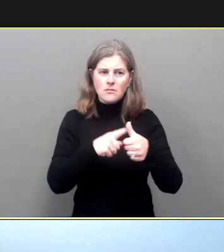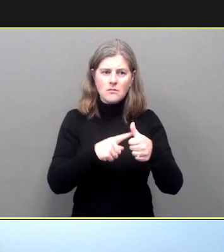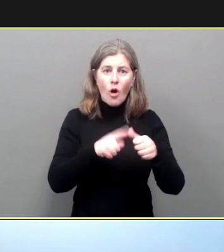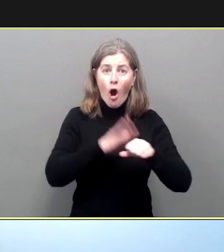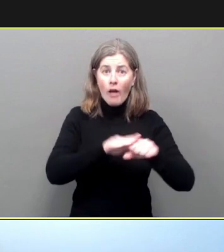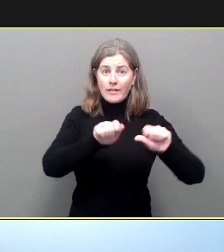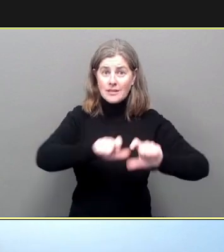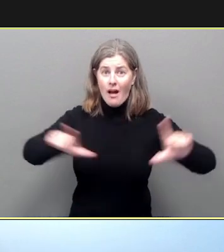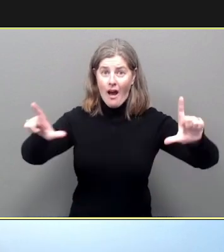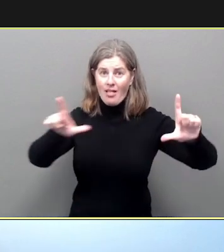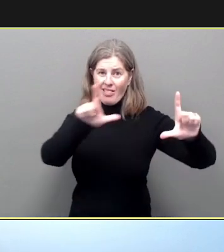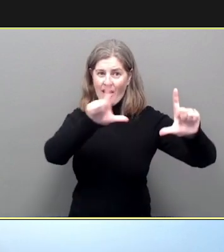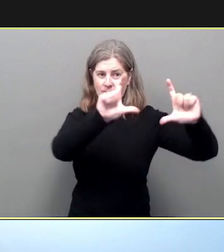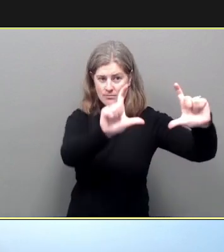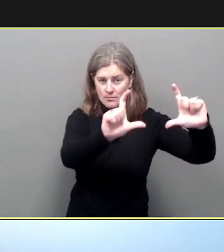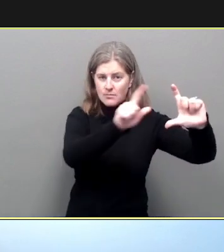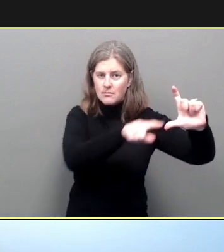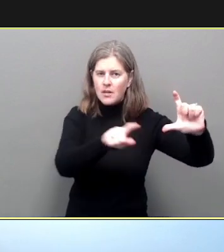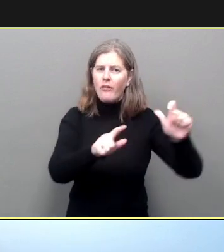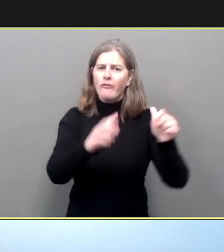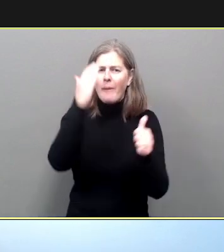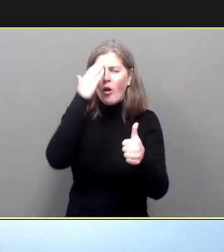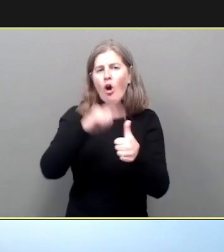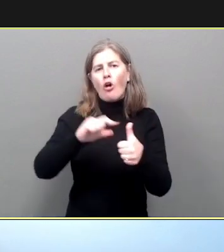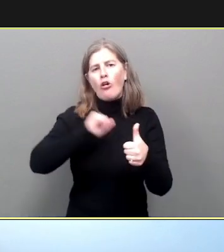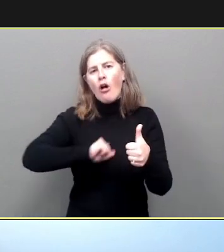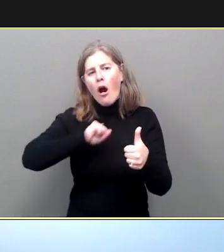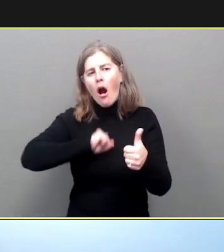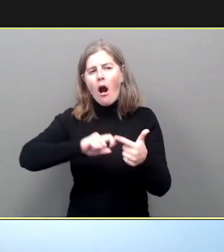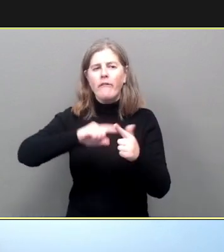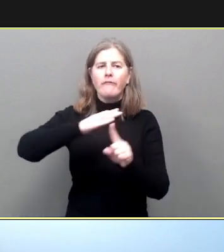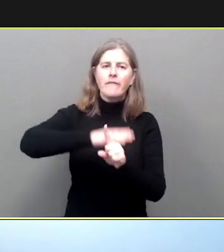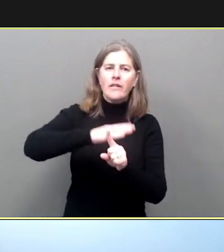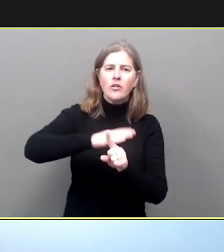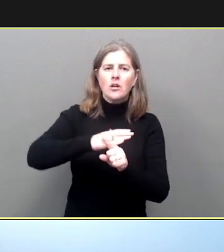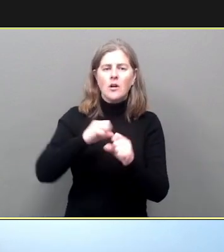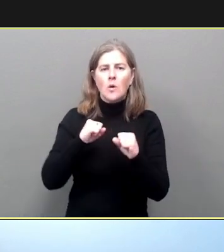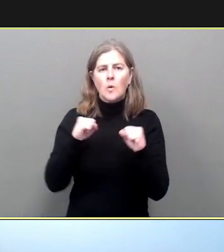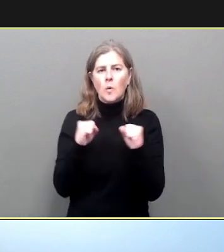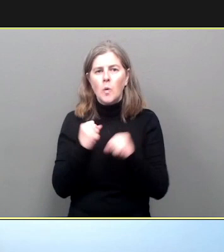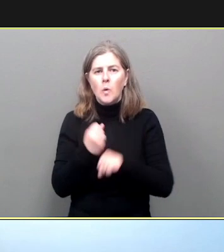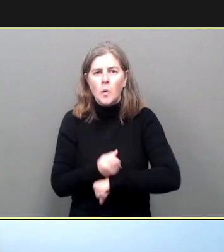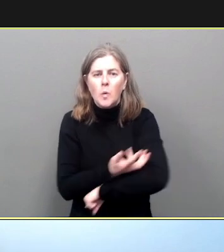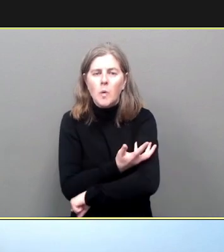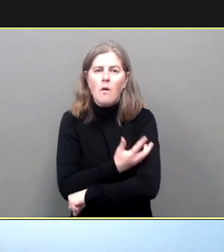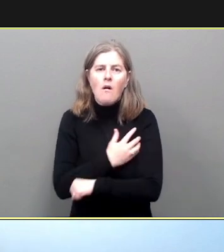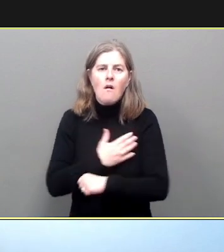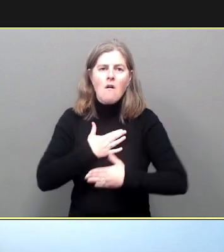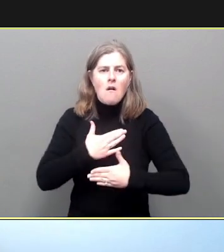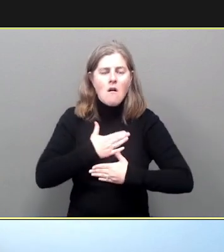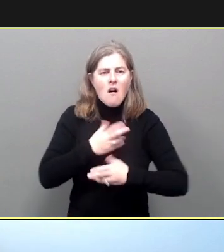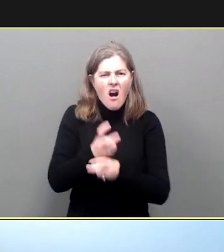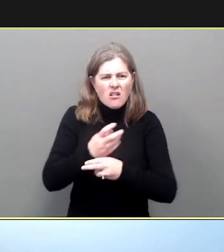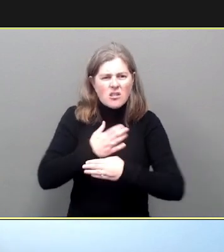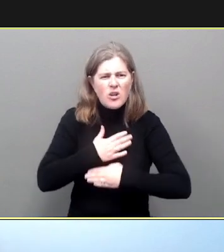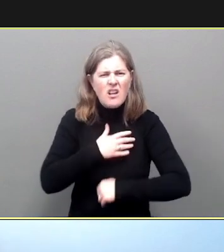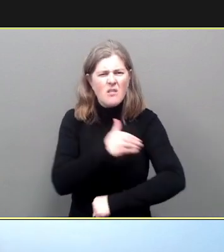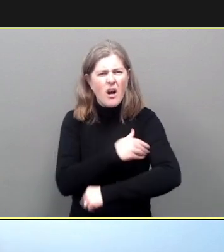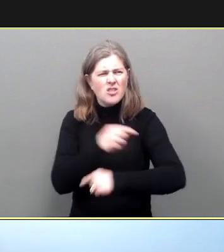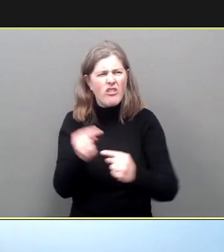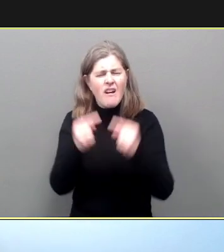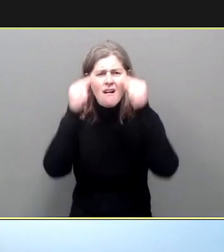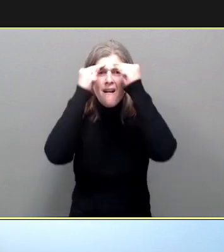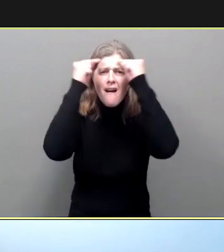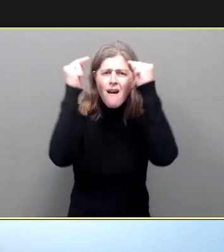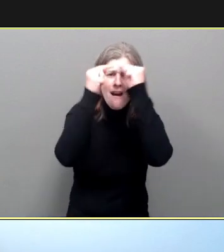slide, I think most people are familiar: cough, fever, chills, any shortness of breath, muscle ache,